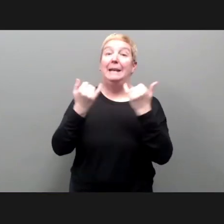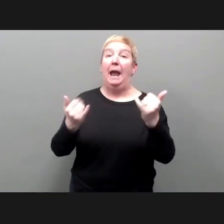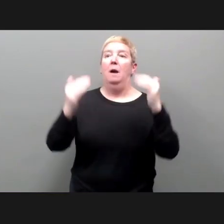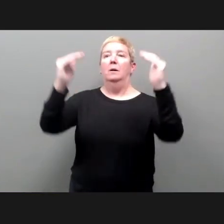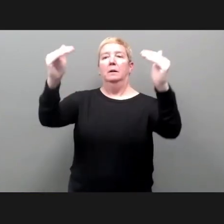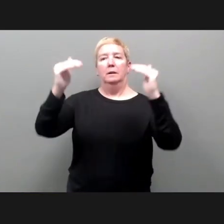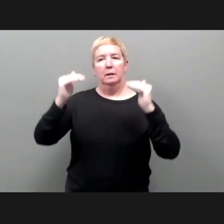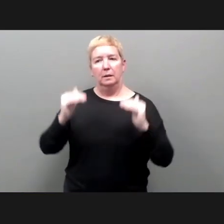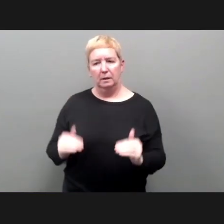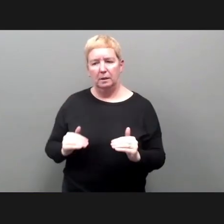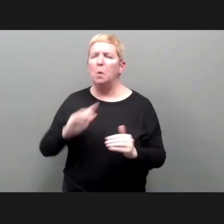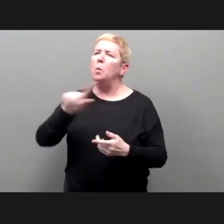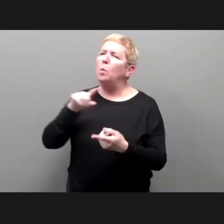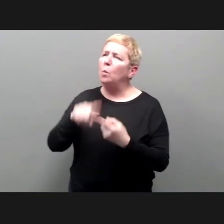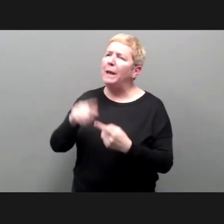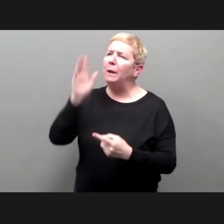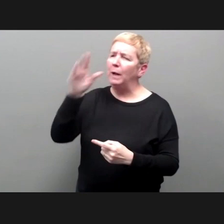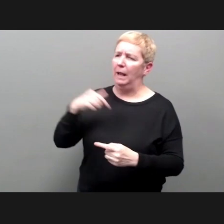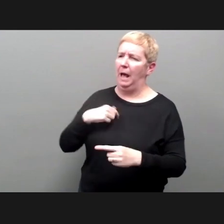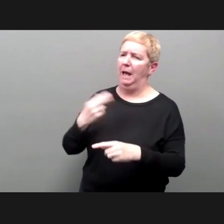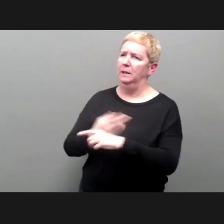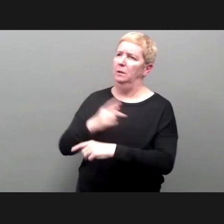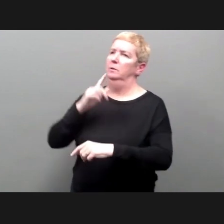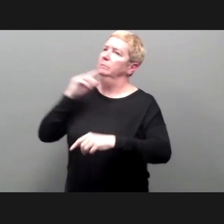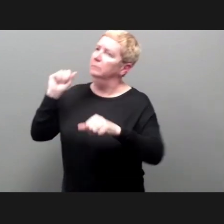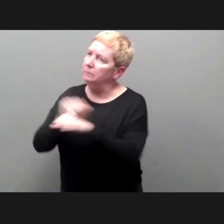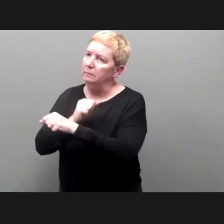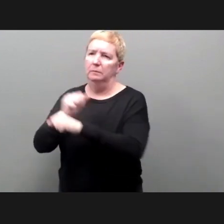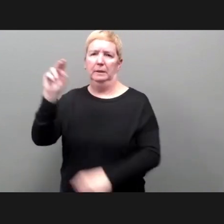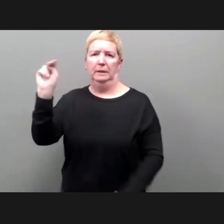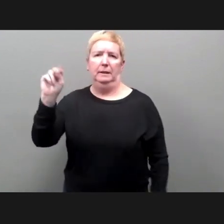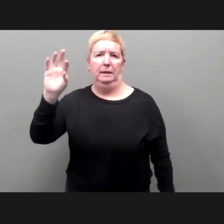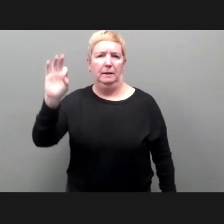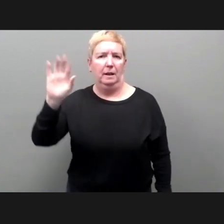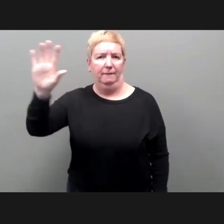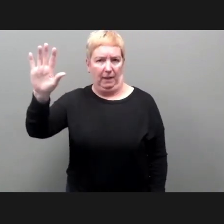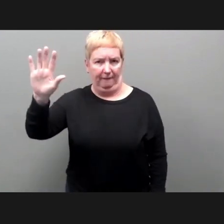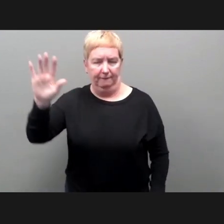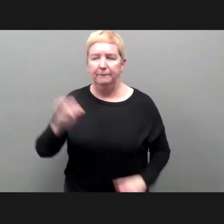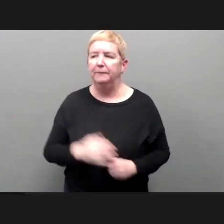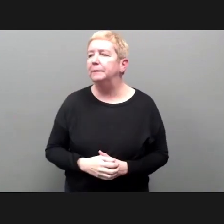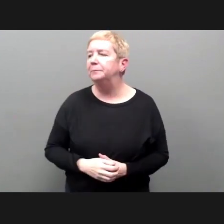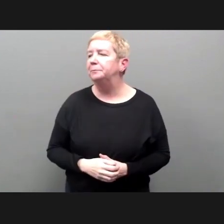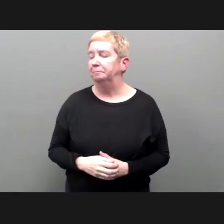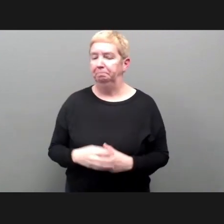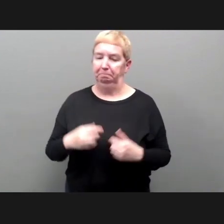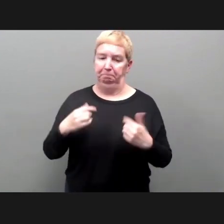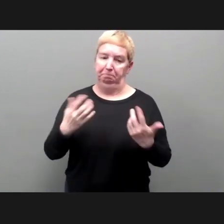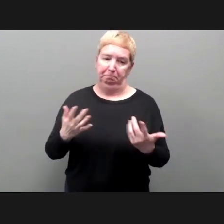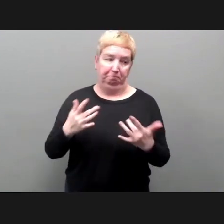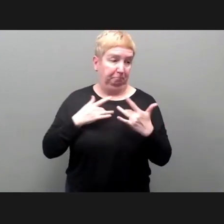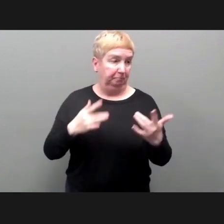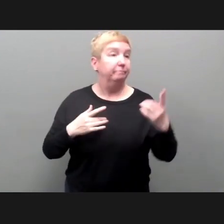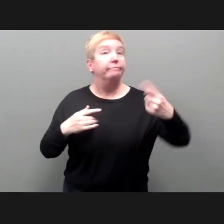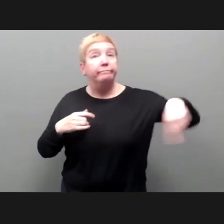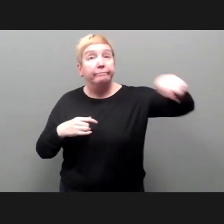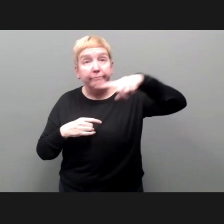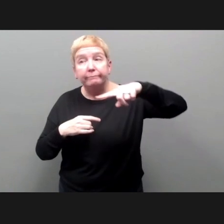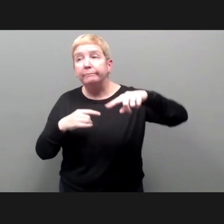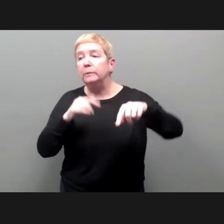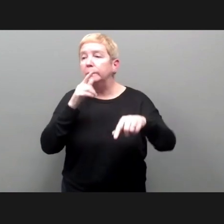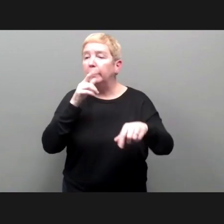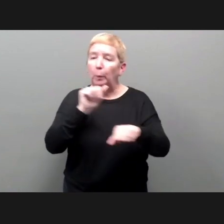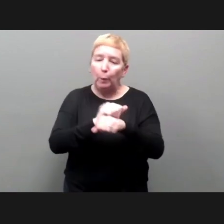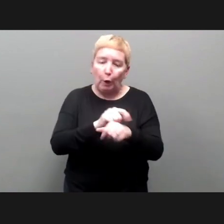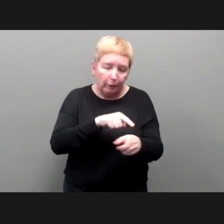the N95 mask? So the reason why you would use that is really most of us who are medical and we're doing